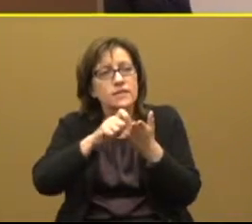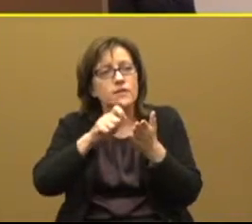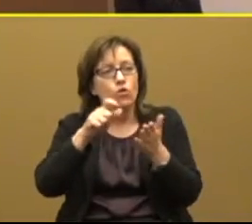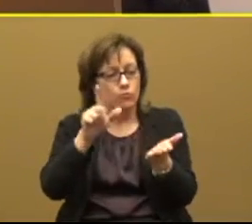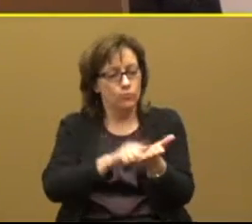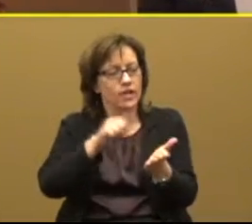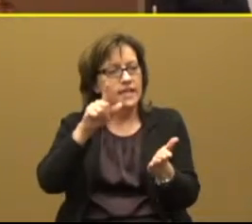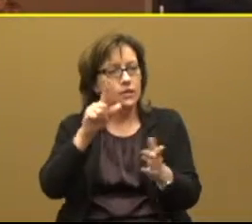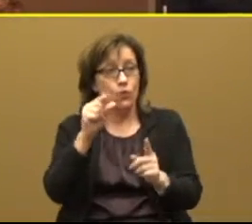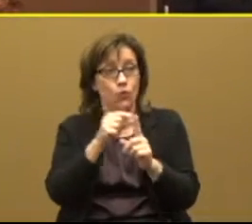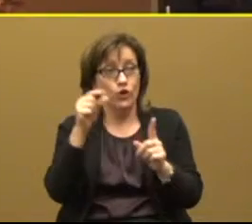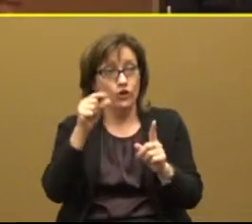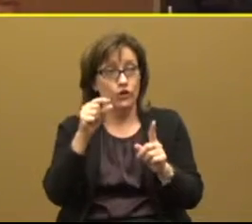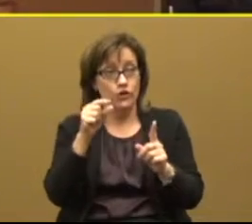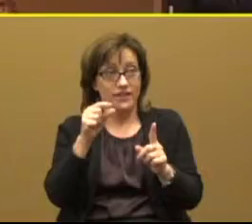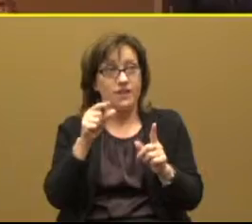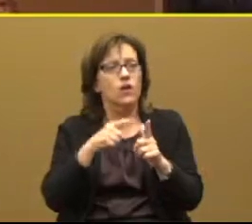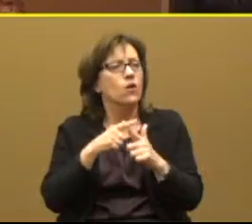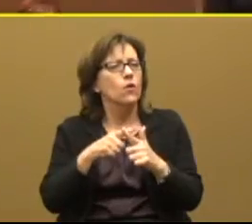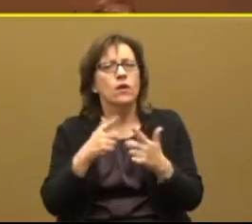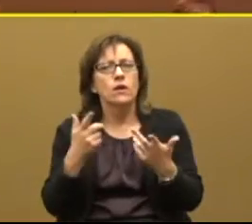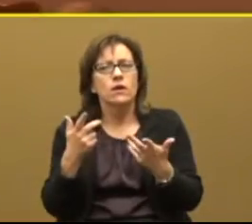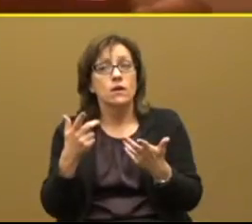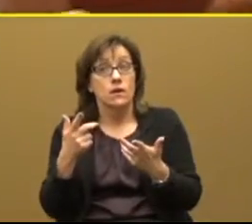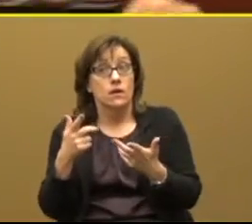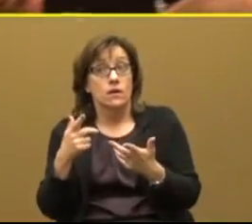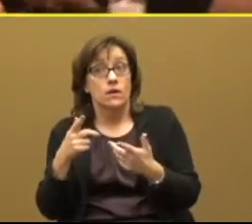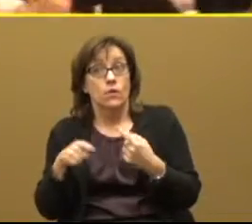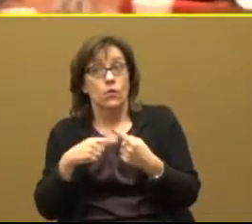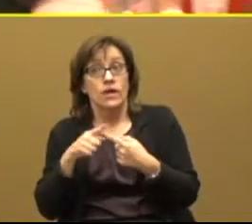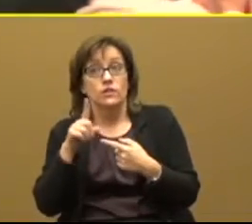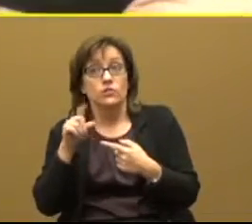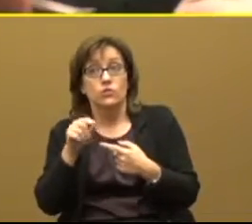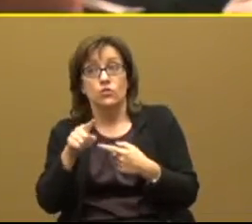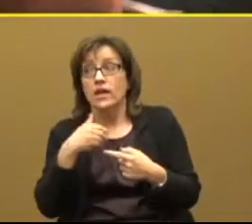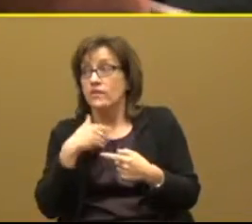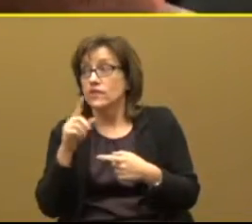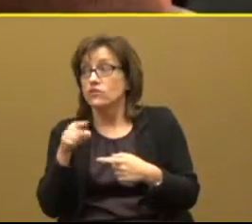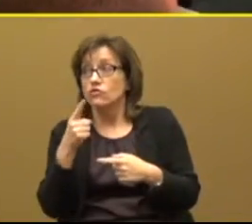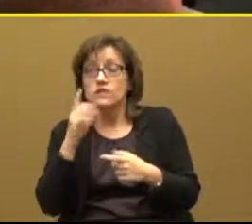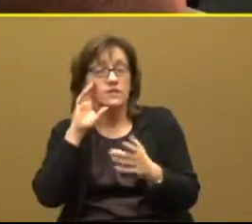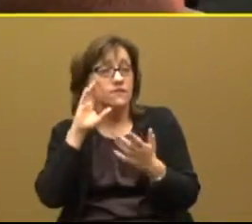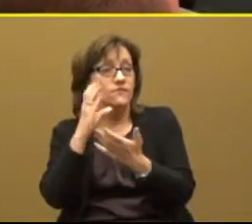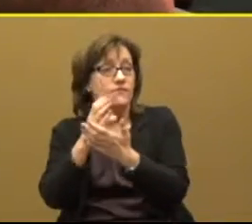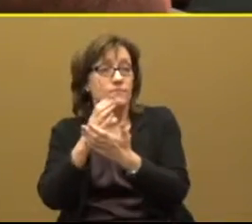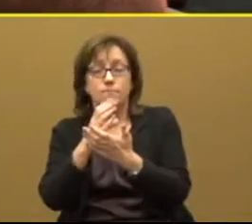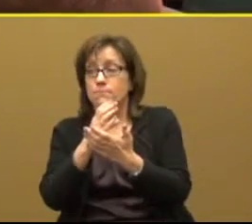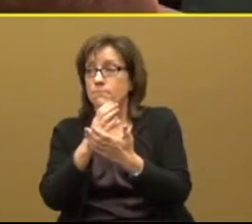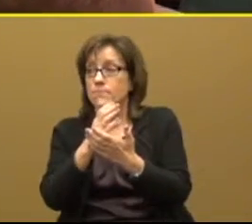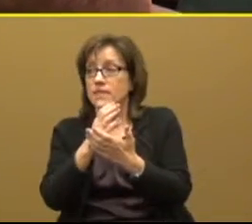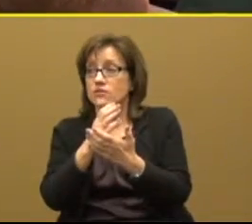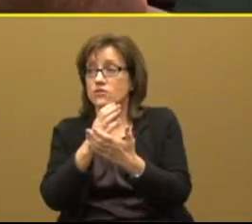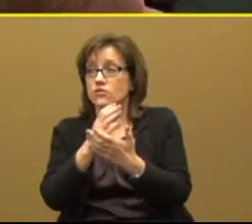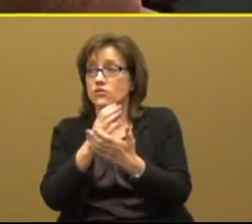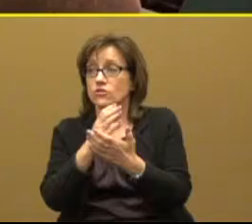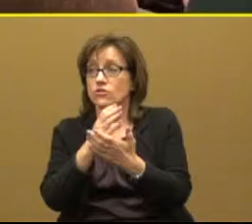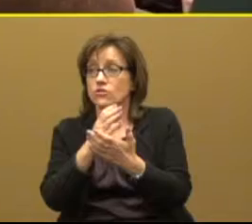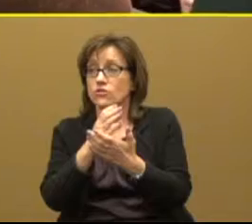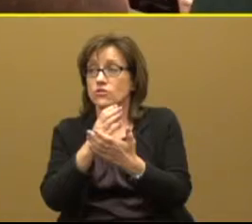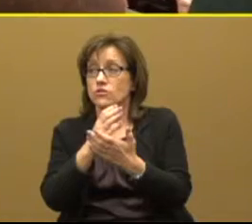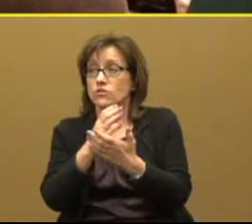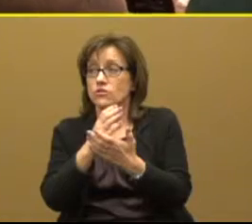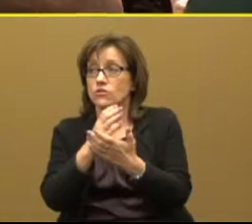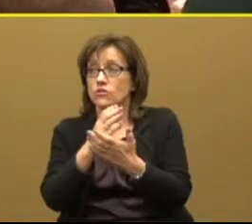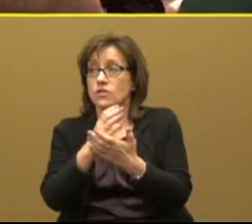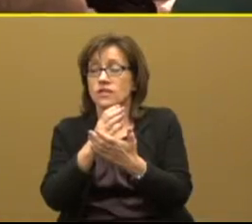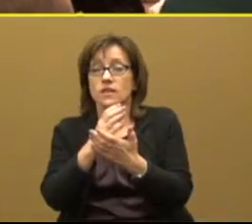point do you just have the item or the photograph? How do you make that communication? Always.